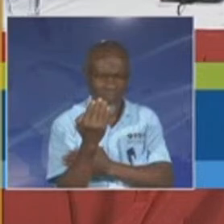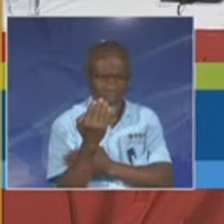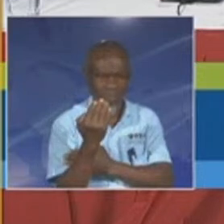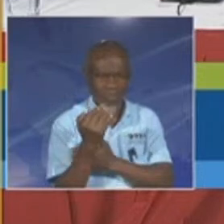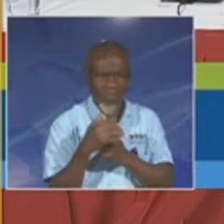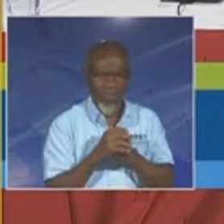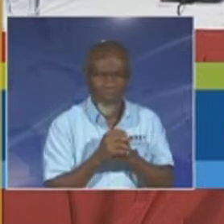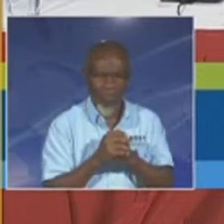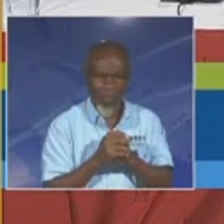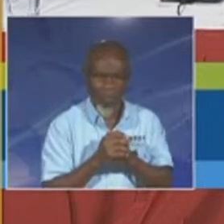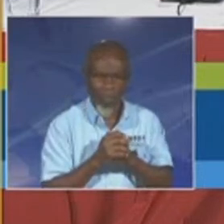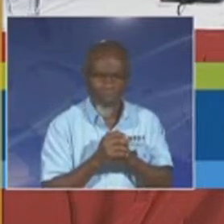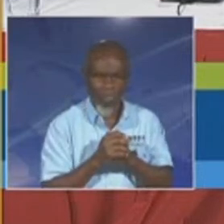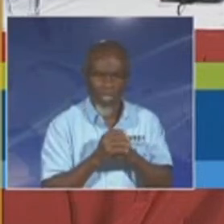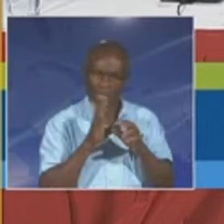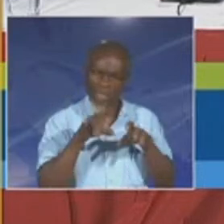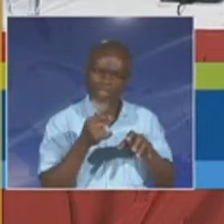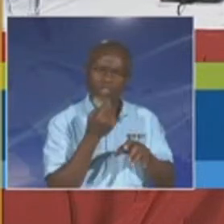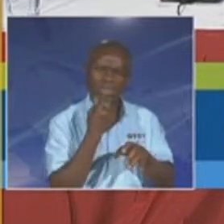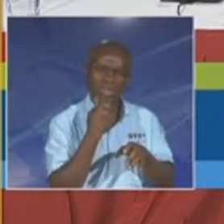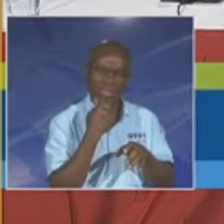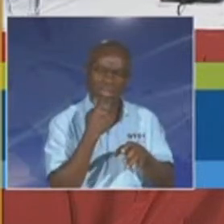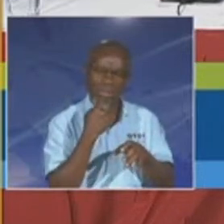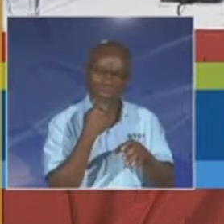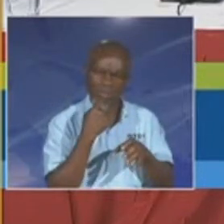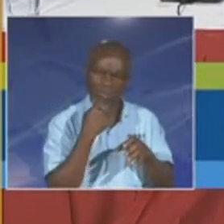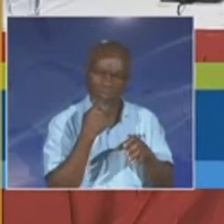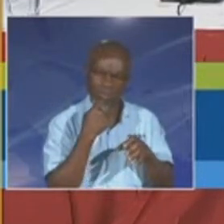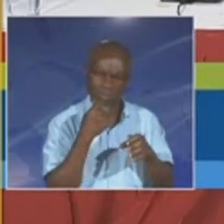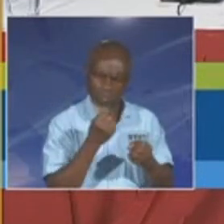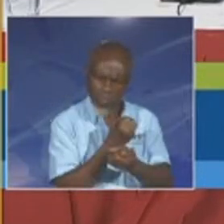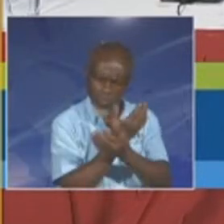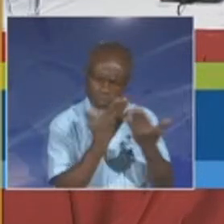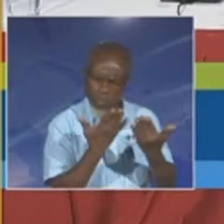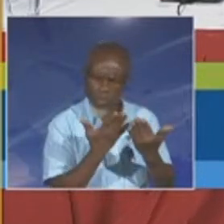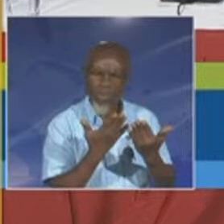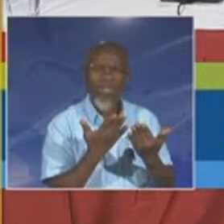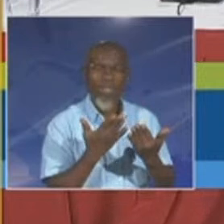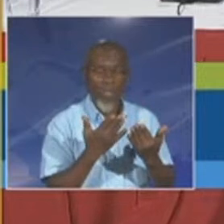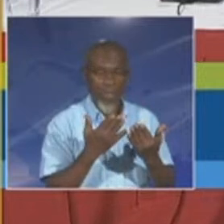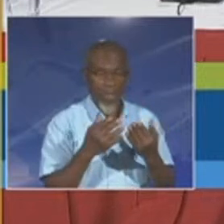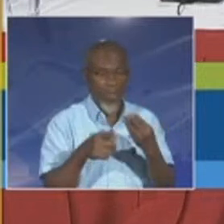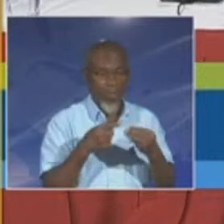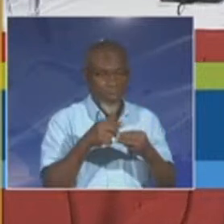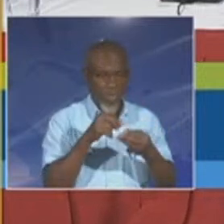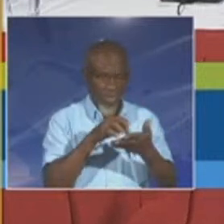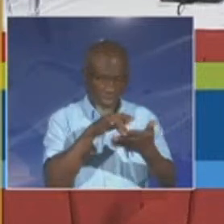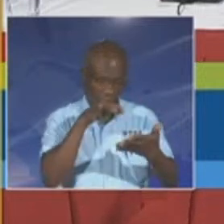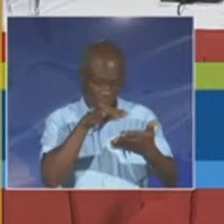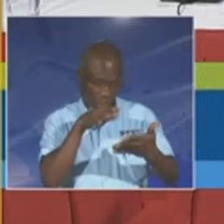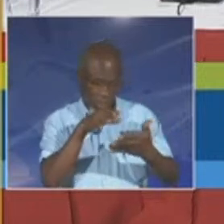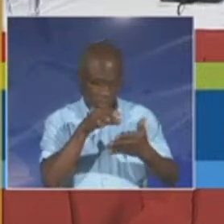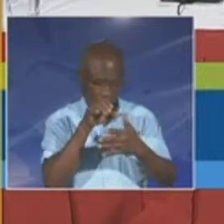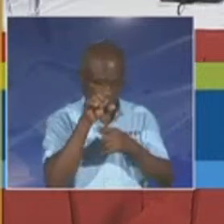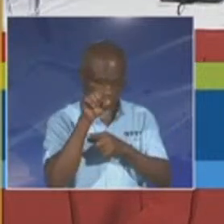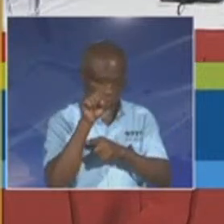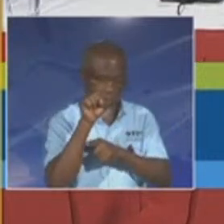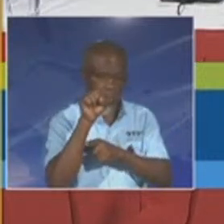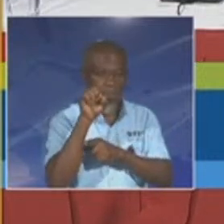can you give us an update on the progress of the seropositivity study that was announced by the minister? Thank